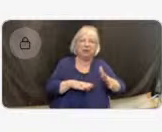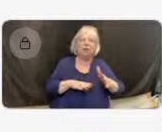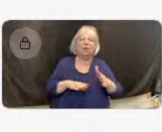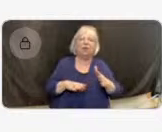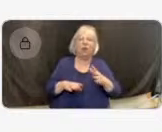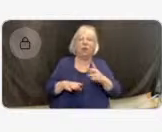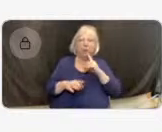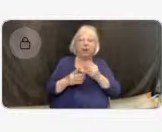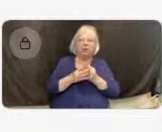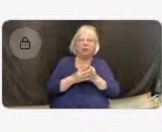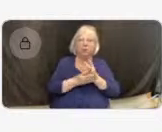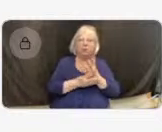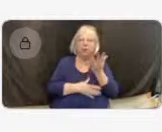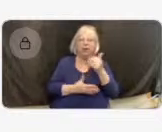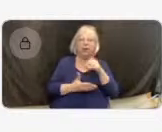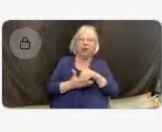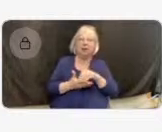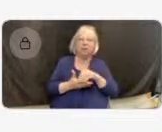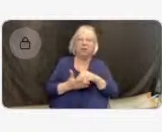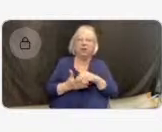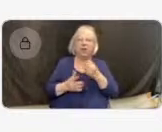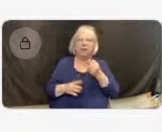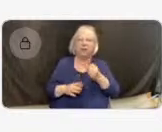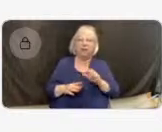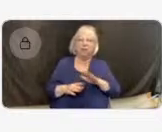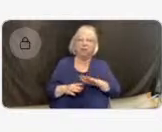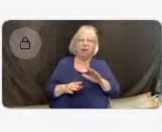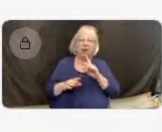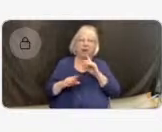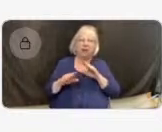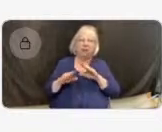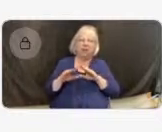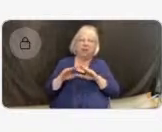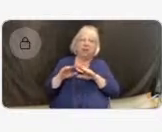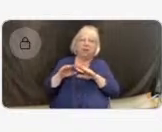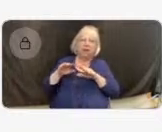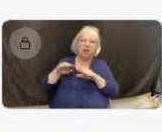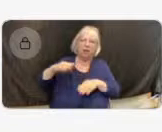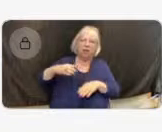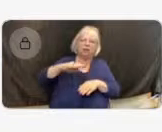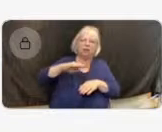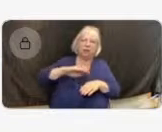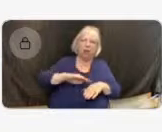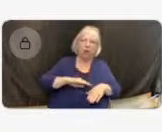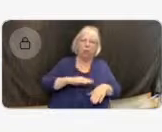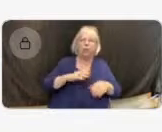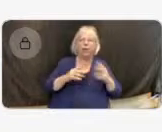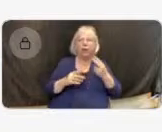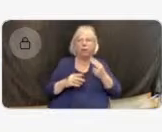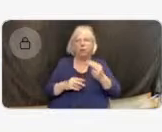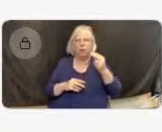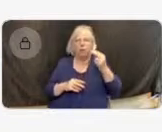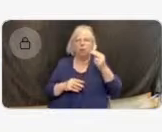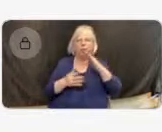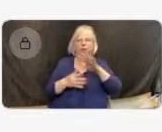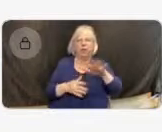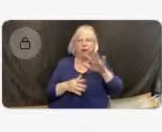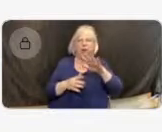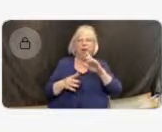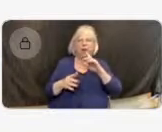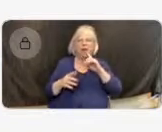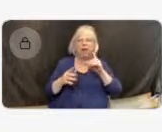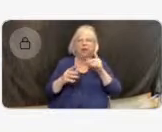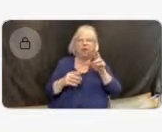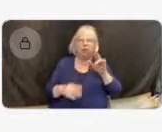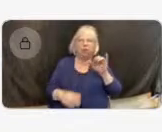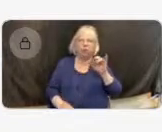purposes. The southern portion, it has a slope to the south. And then the northern portion, there's a significant ridge